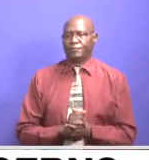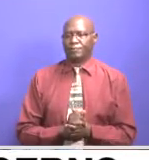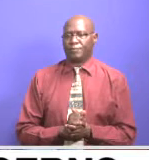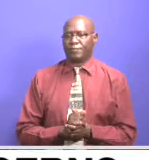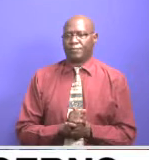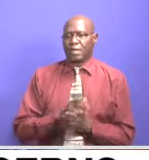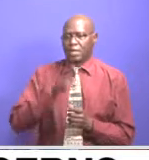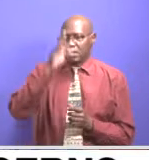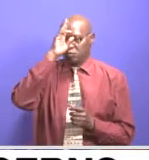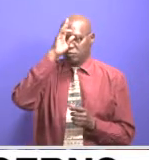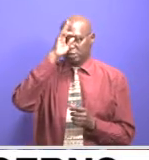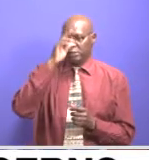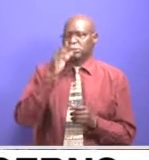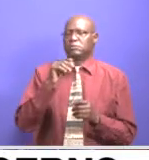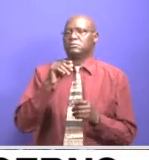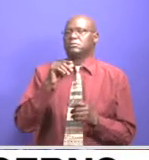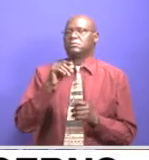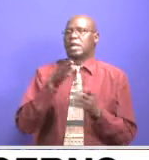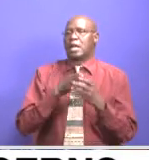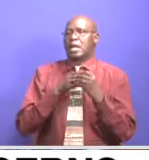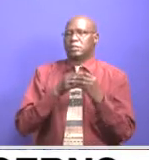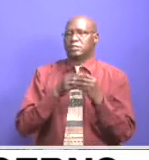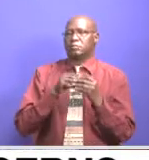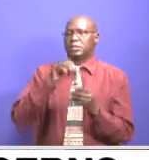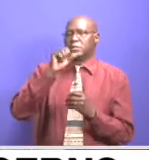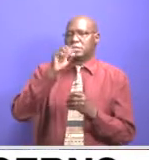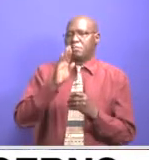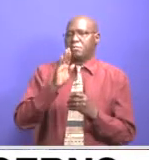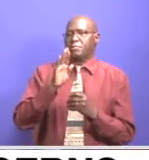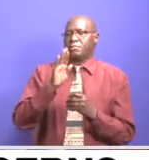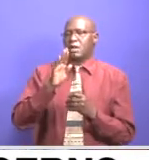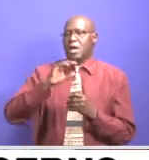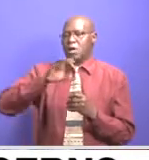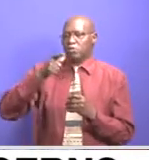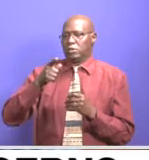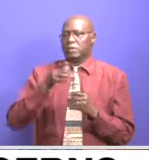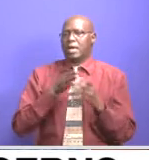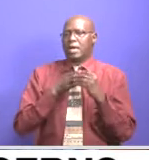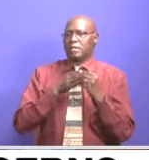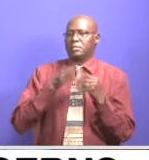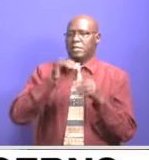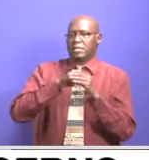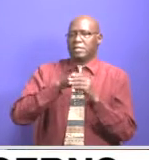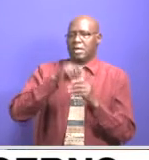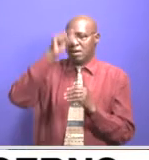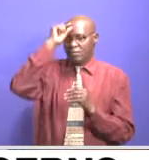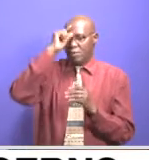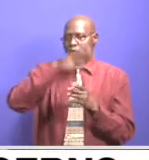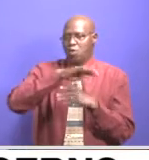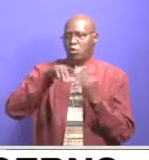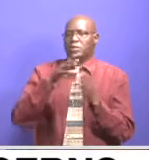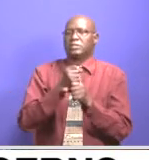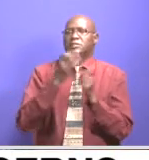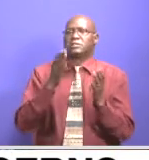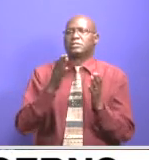leadership in this sub-county and the officers of the national government and all stakeholders, it is